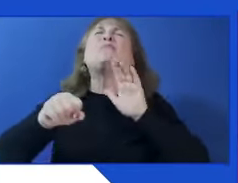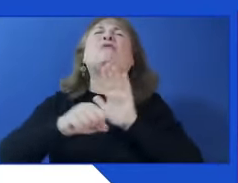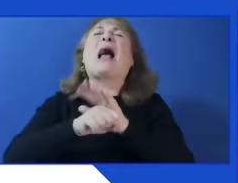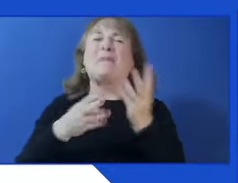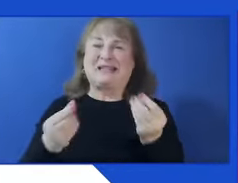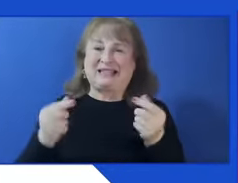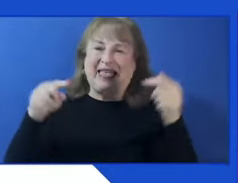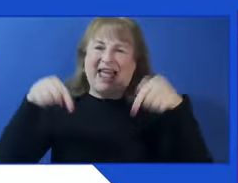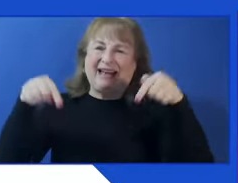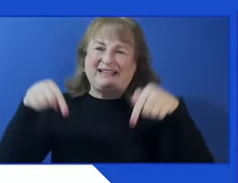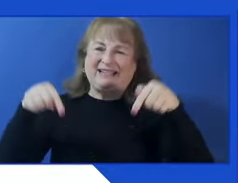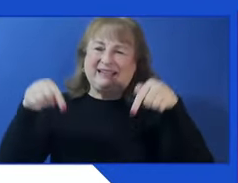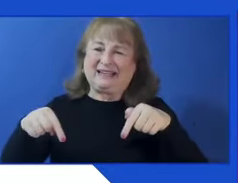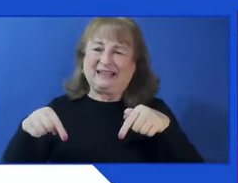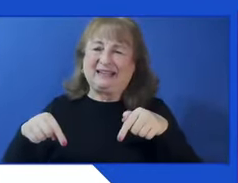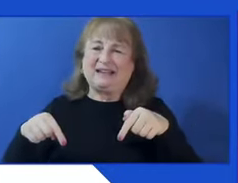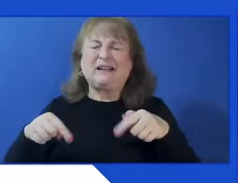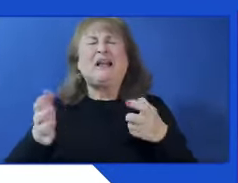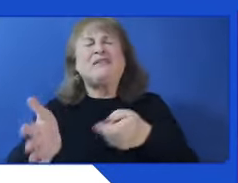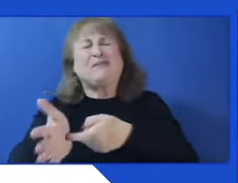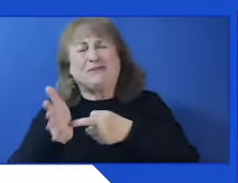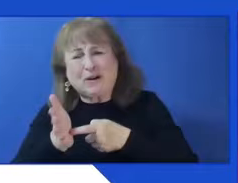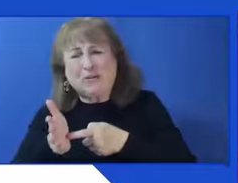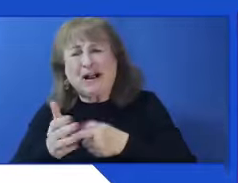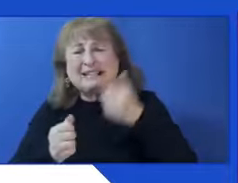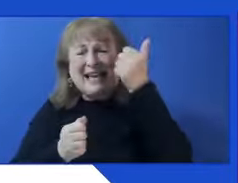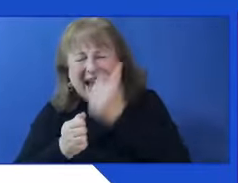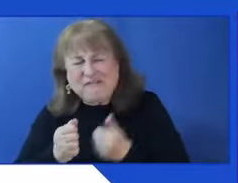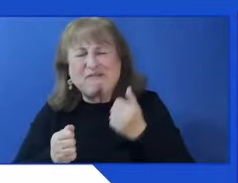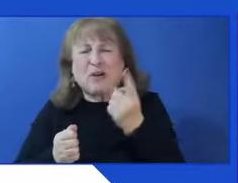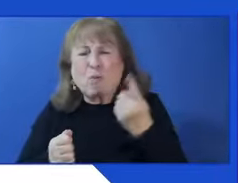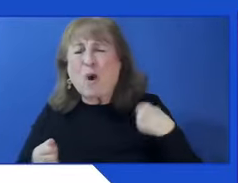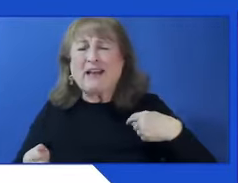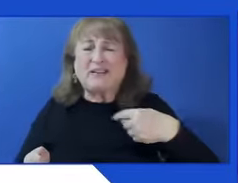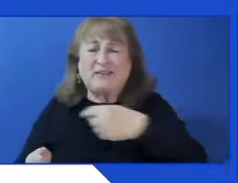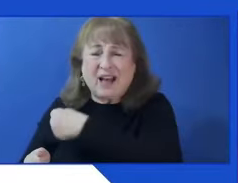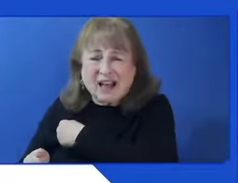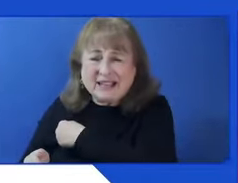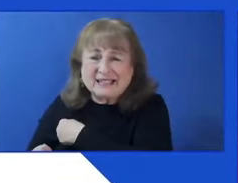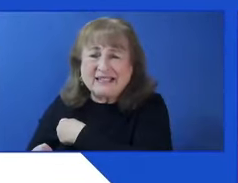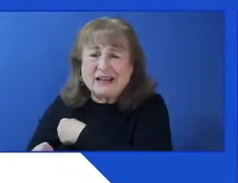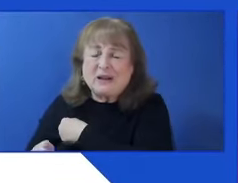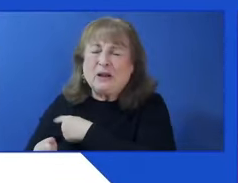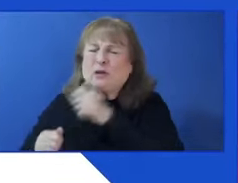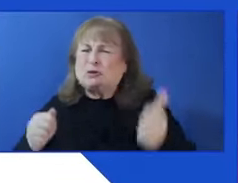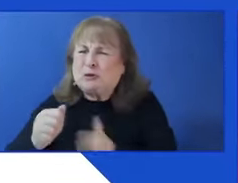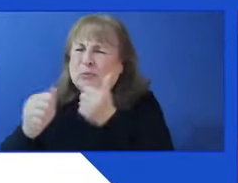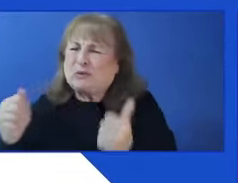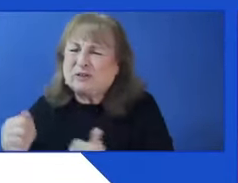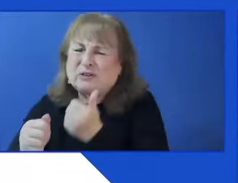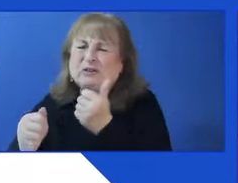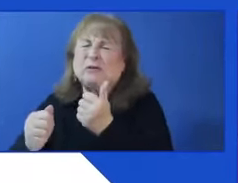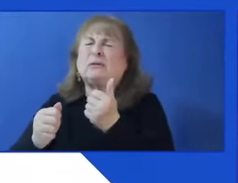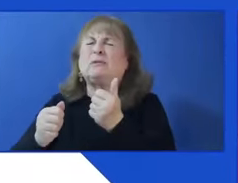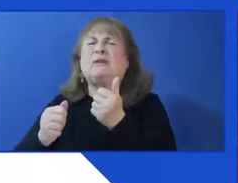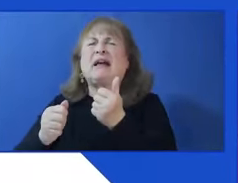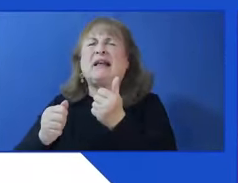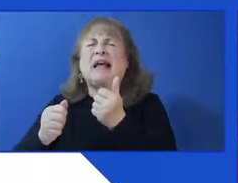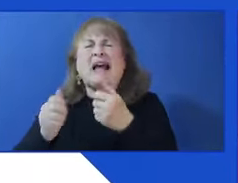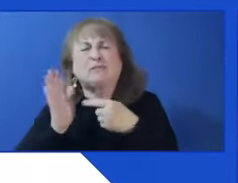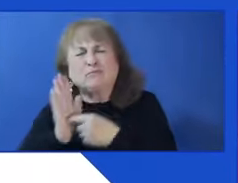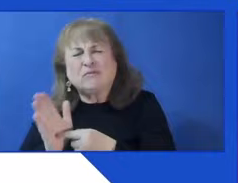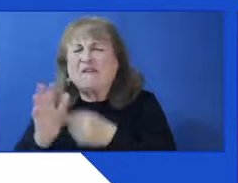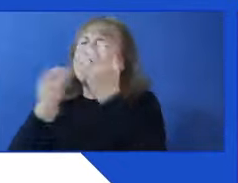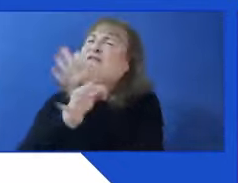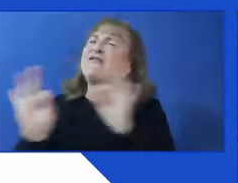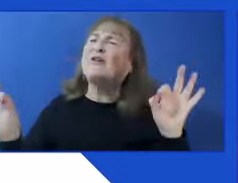land that requires each and every one of us to pursue and expand freedom with